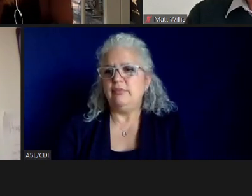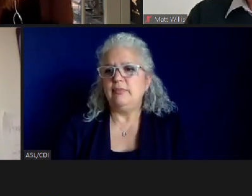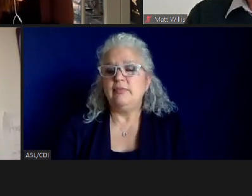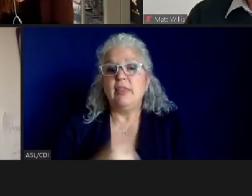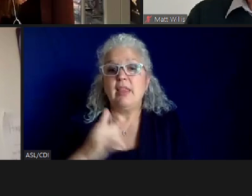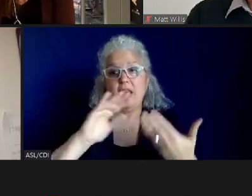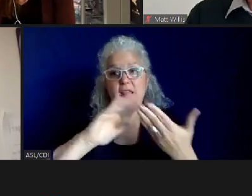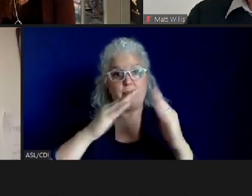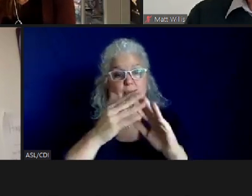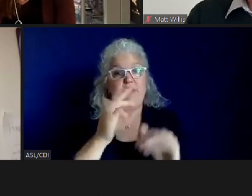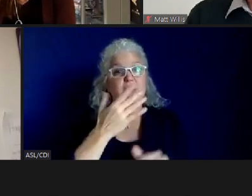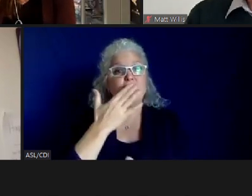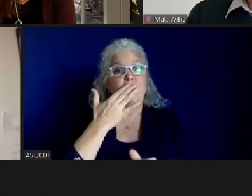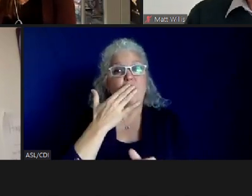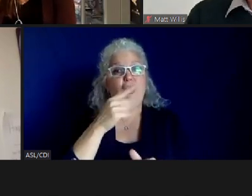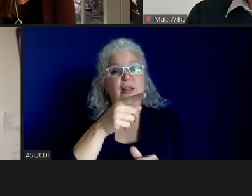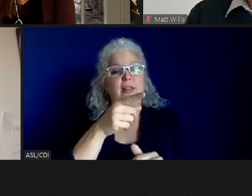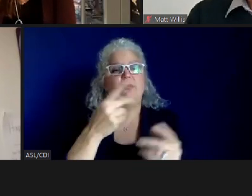COVID.